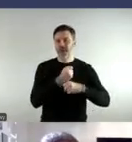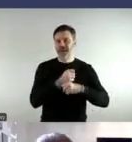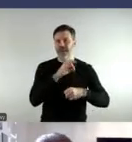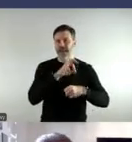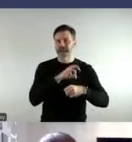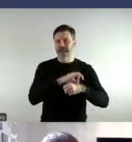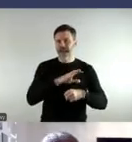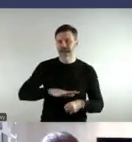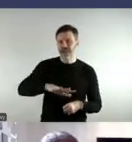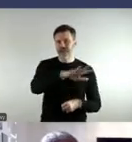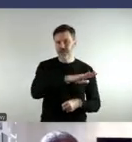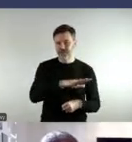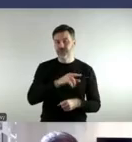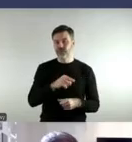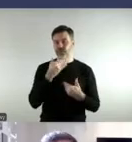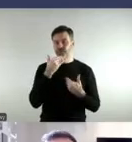medical circles.